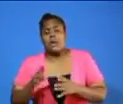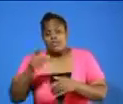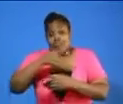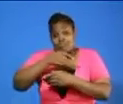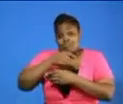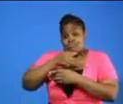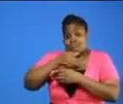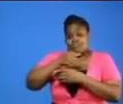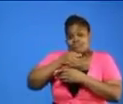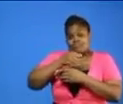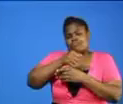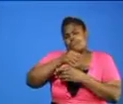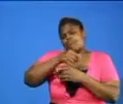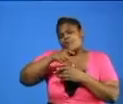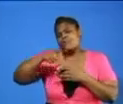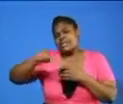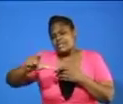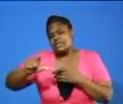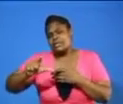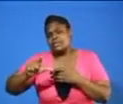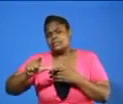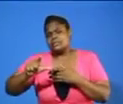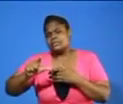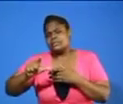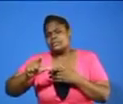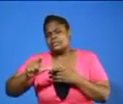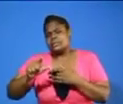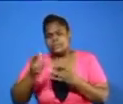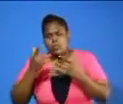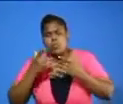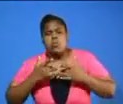professional in your cave? Could I be